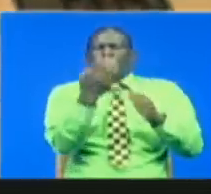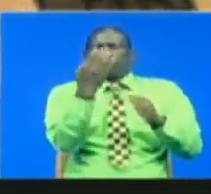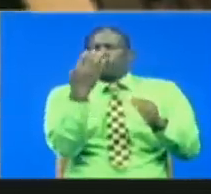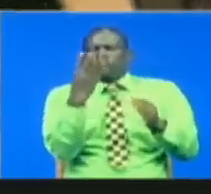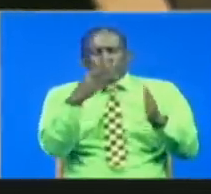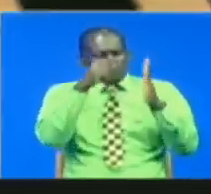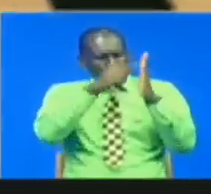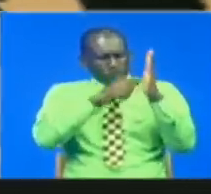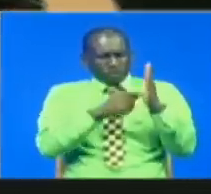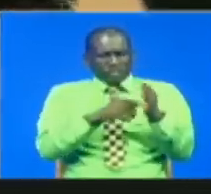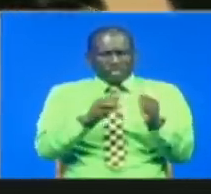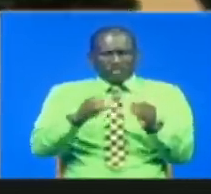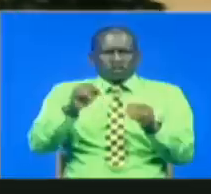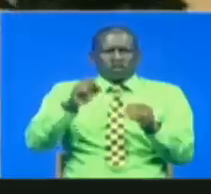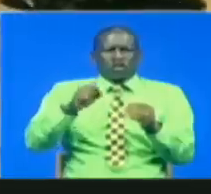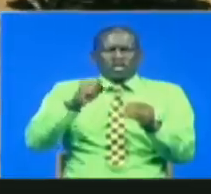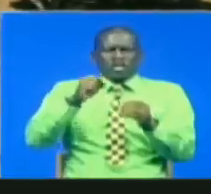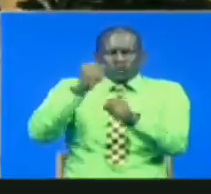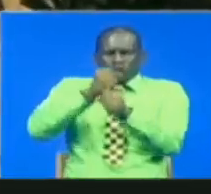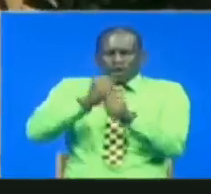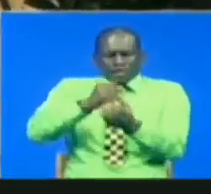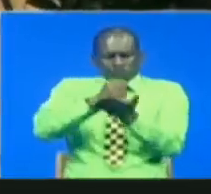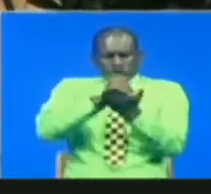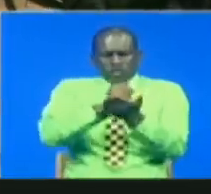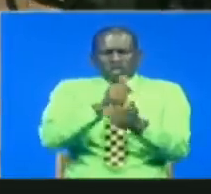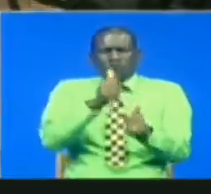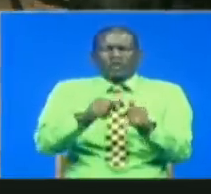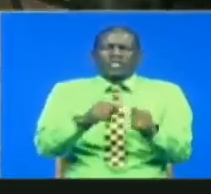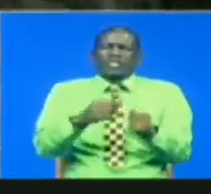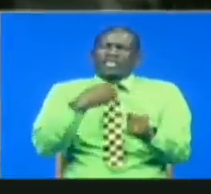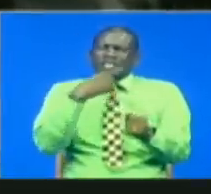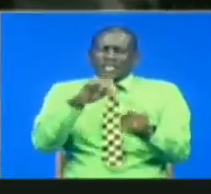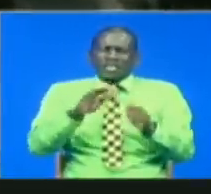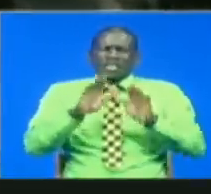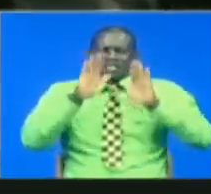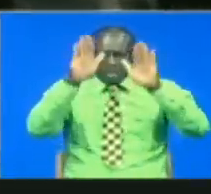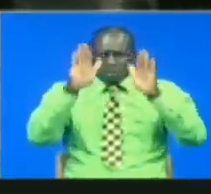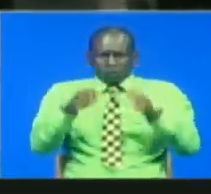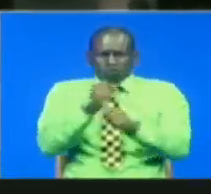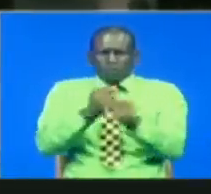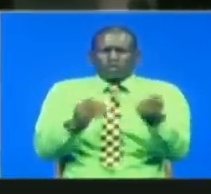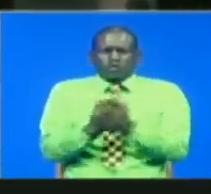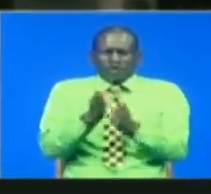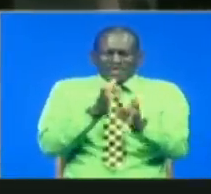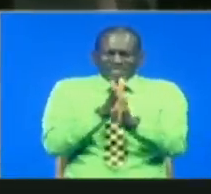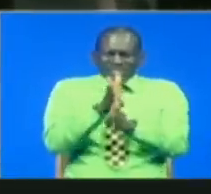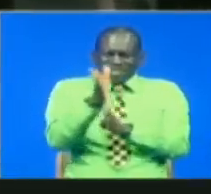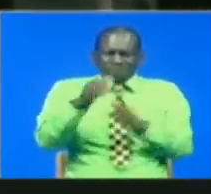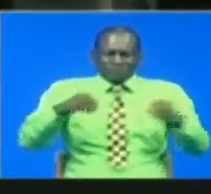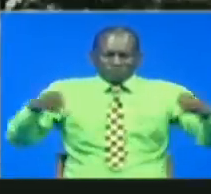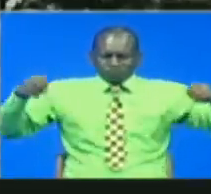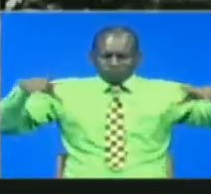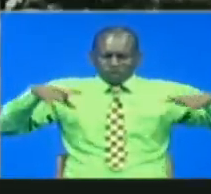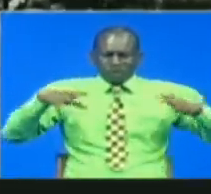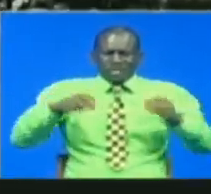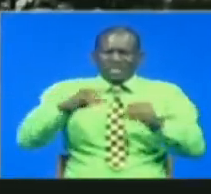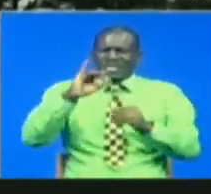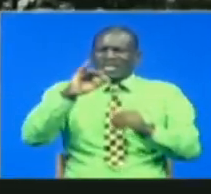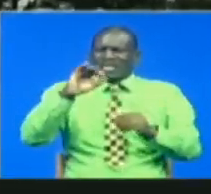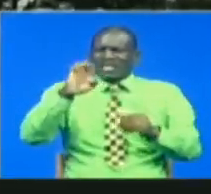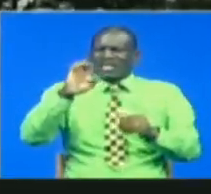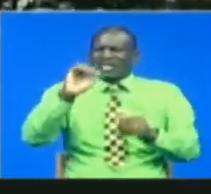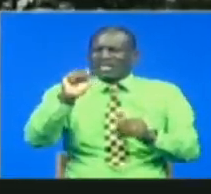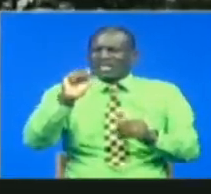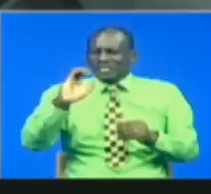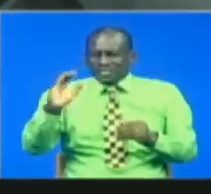audit, which he himself notes is key in ensuring transparency within the EACC before they look at